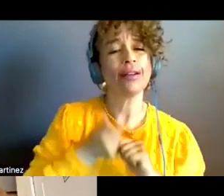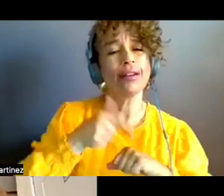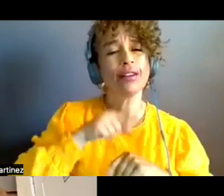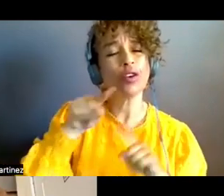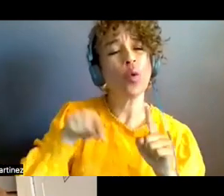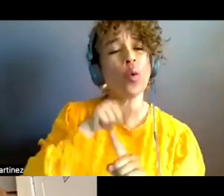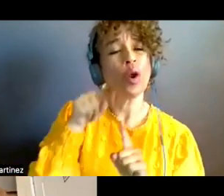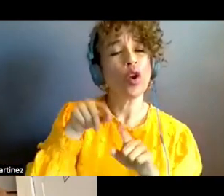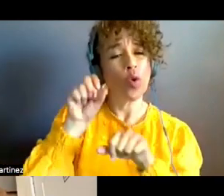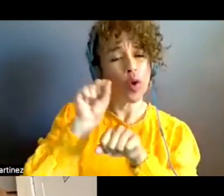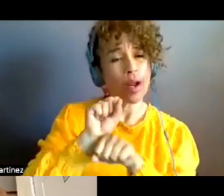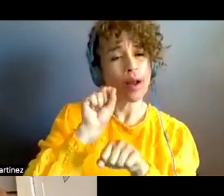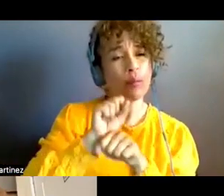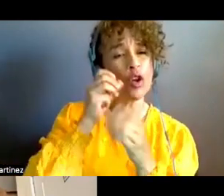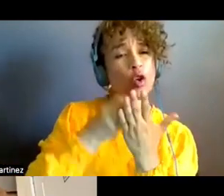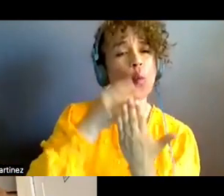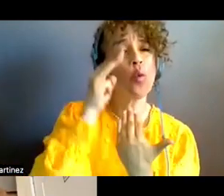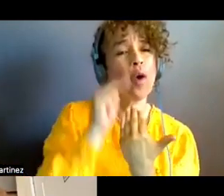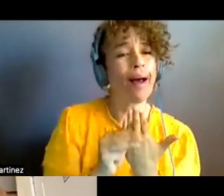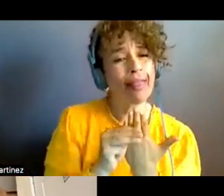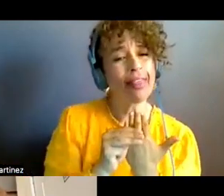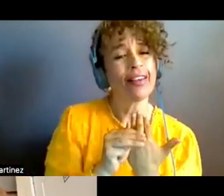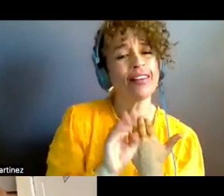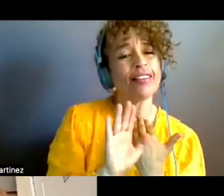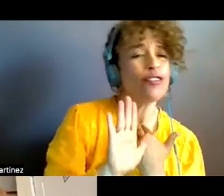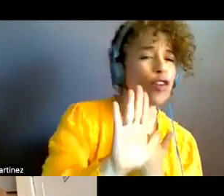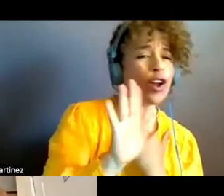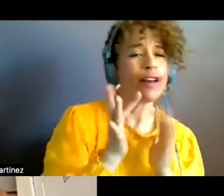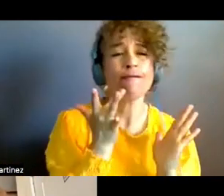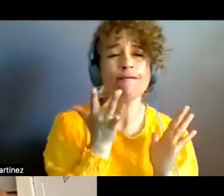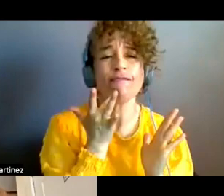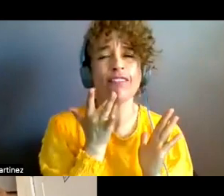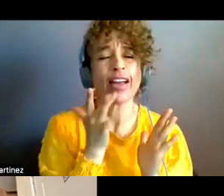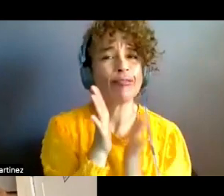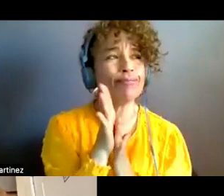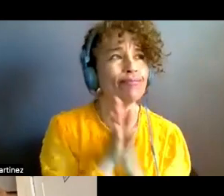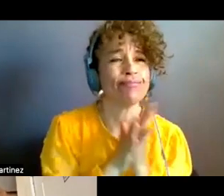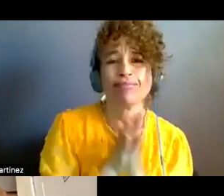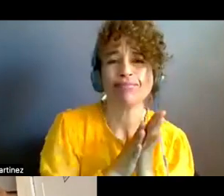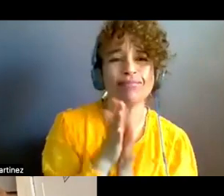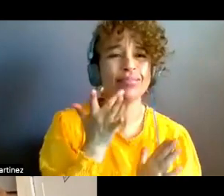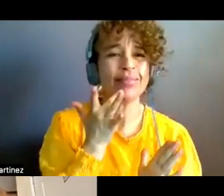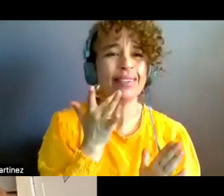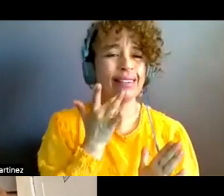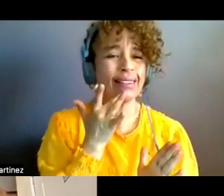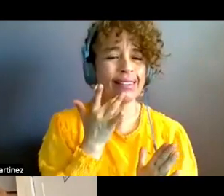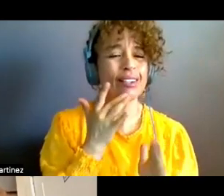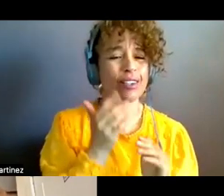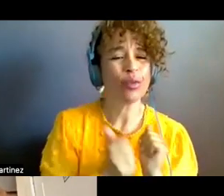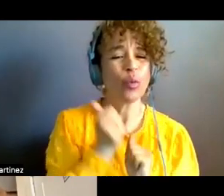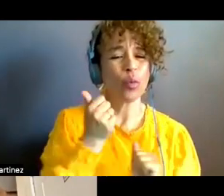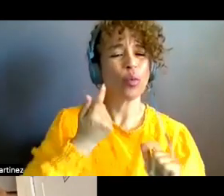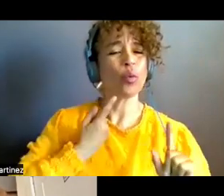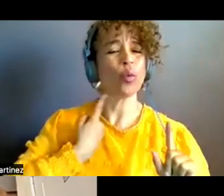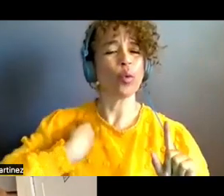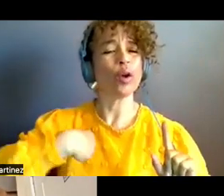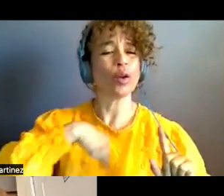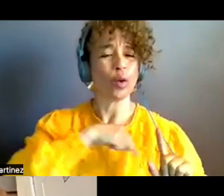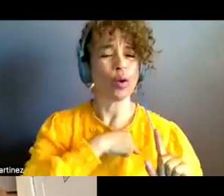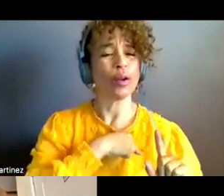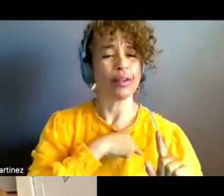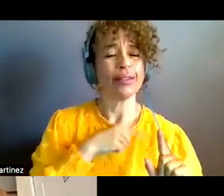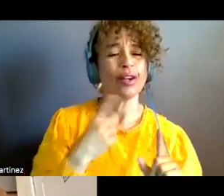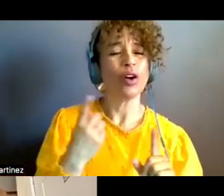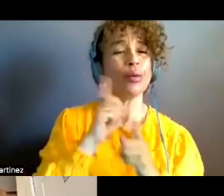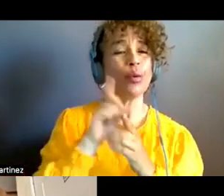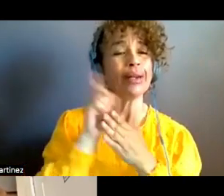are working on a program. So that is like your favorite piece that month or week or 2 weeks. Or